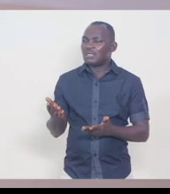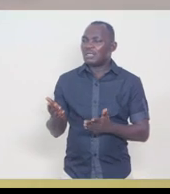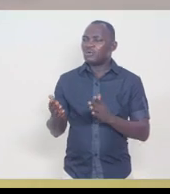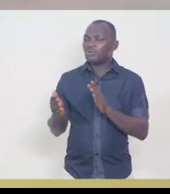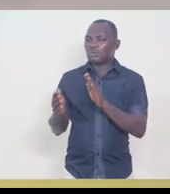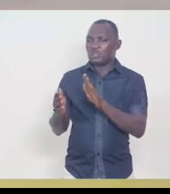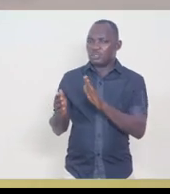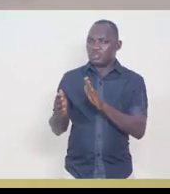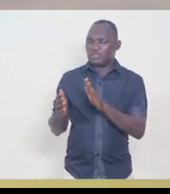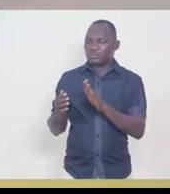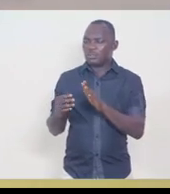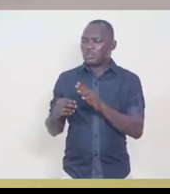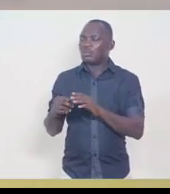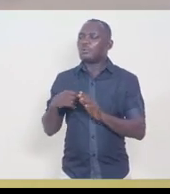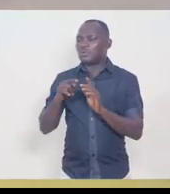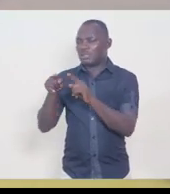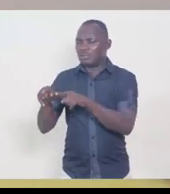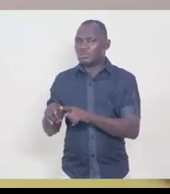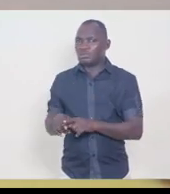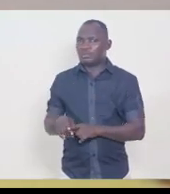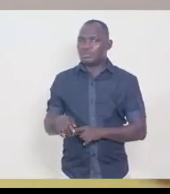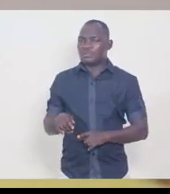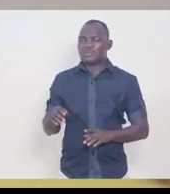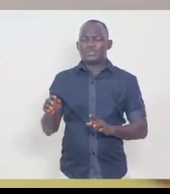See, I'm coming over, okay?